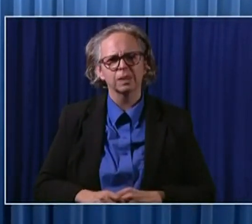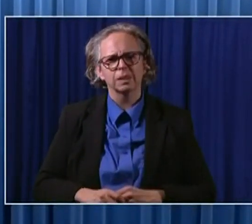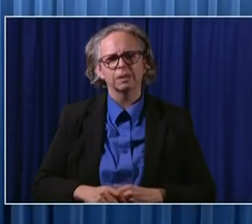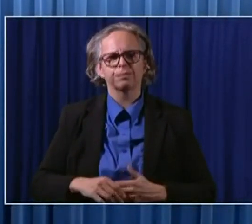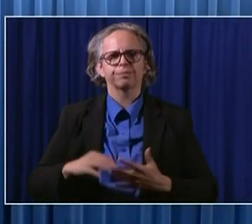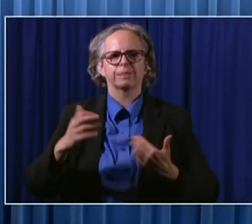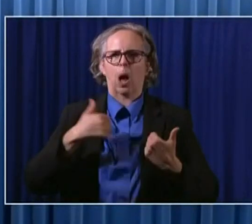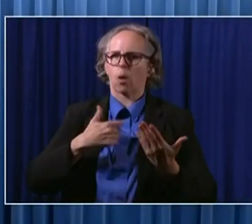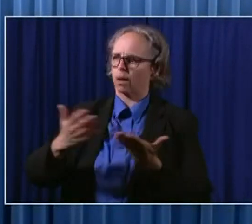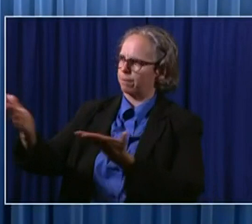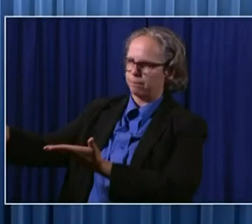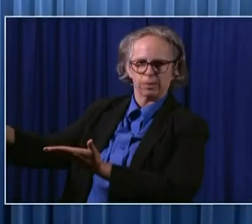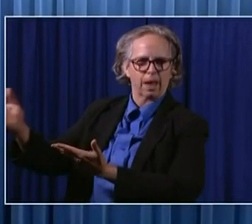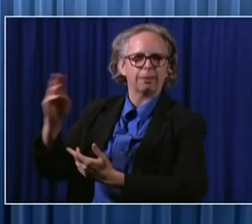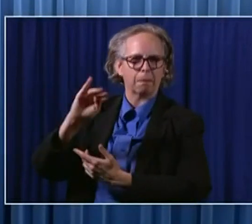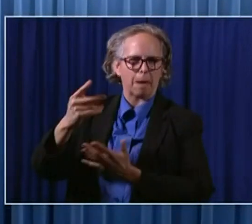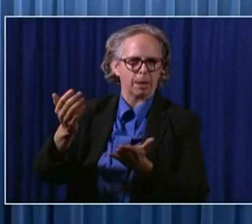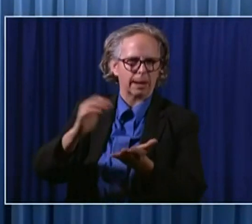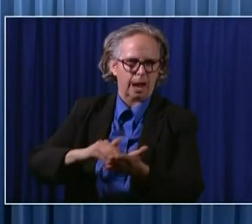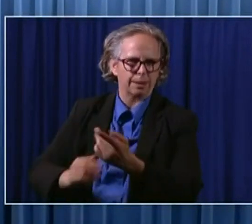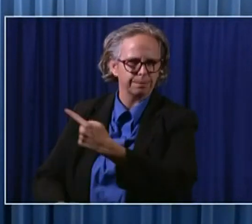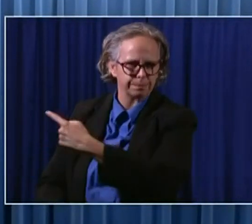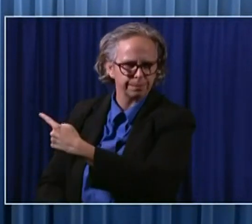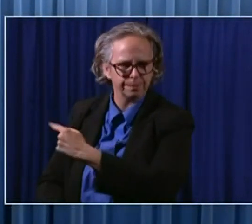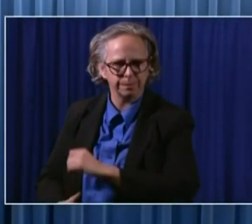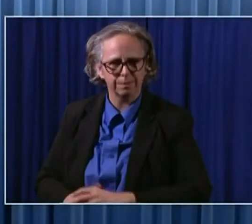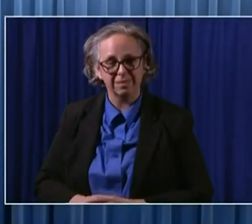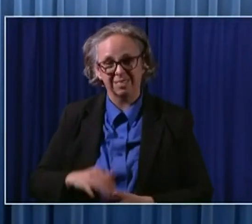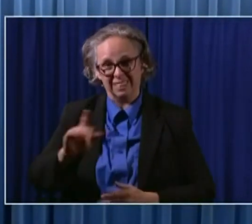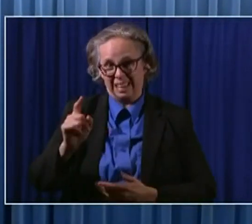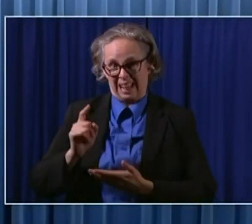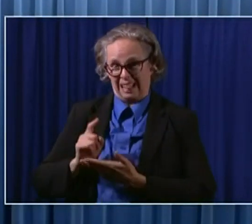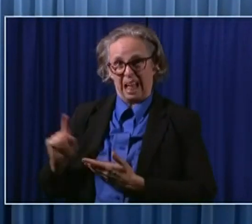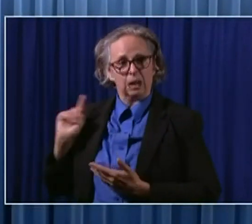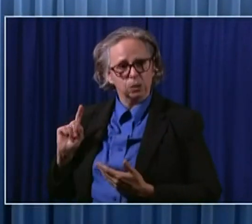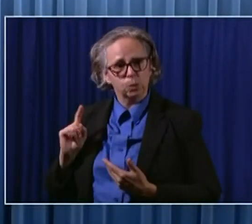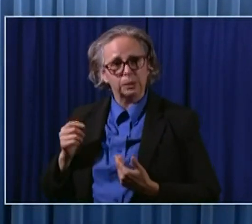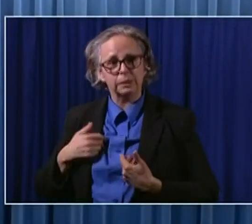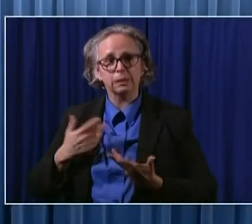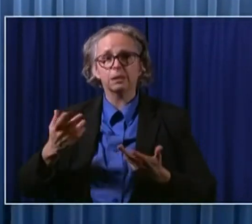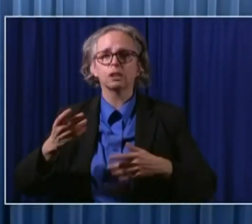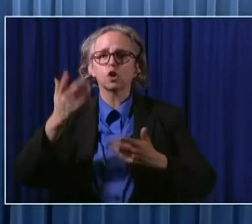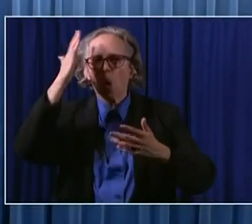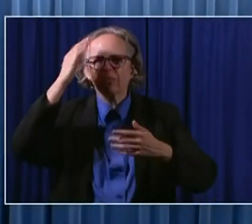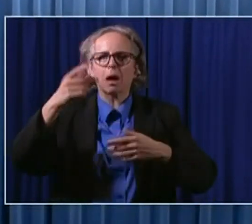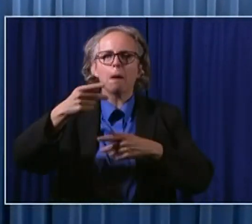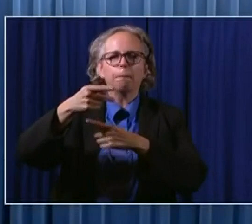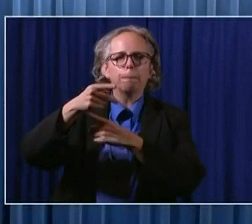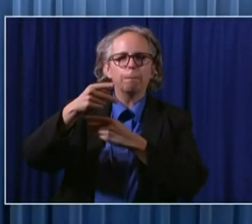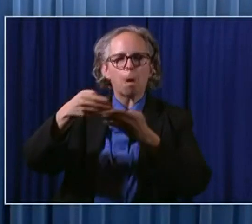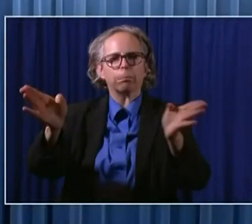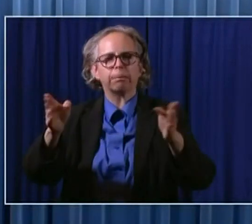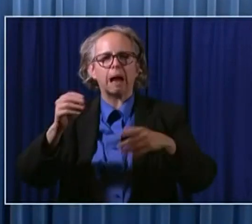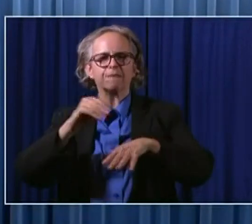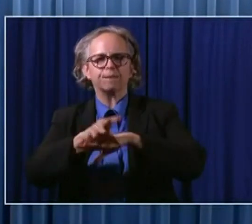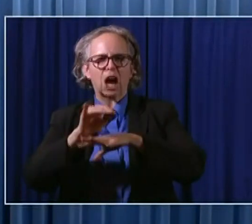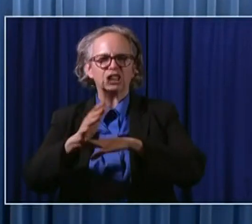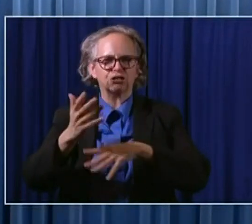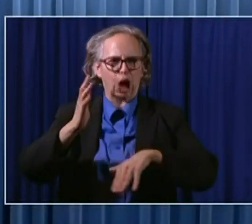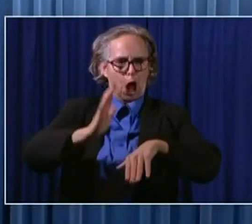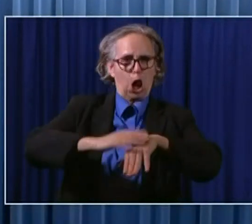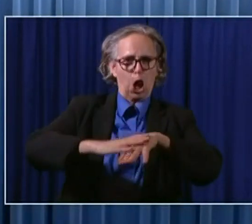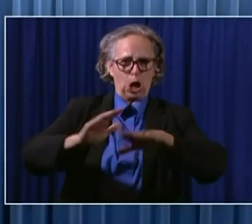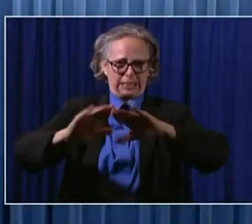our public health advisory system. Our public health advisory system uses a variety of data indicators to help